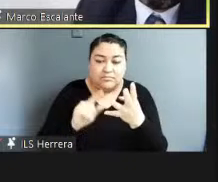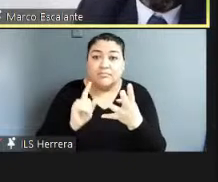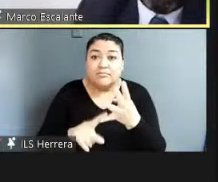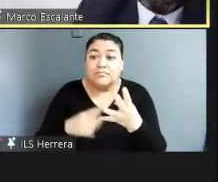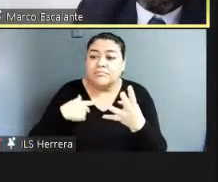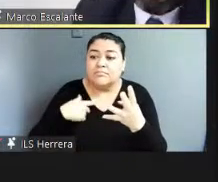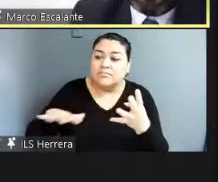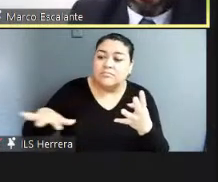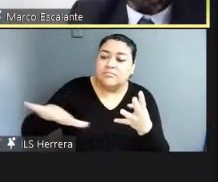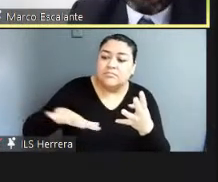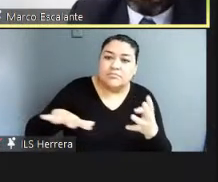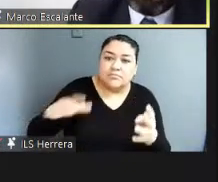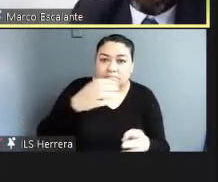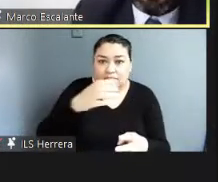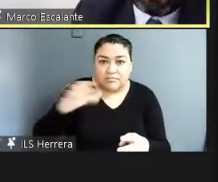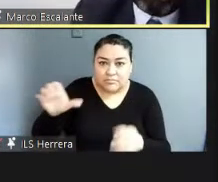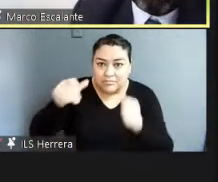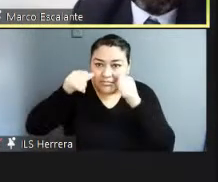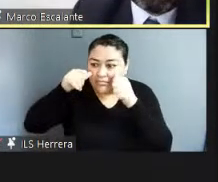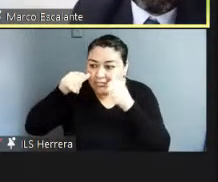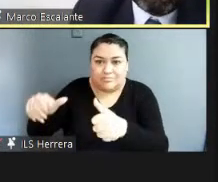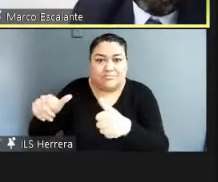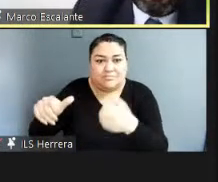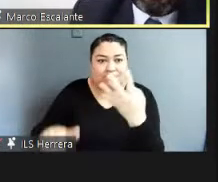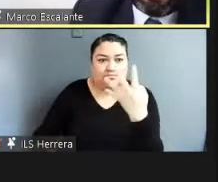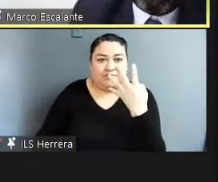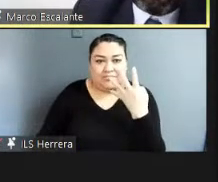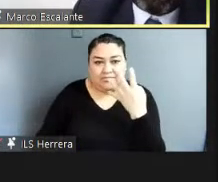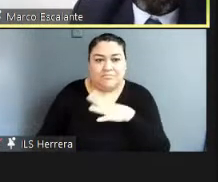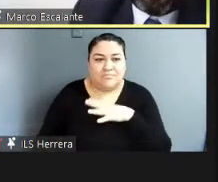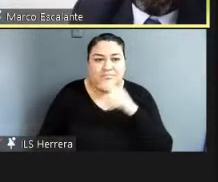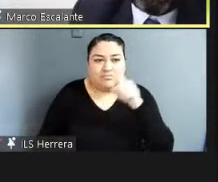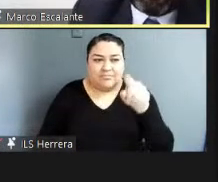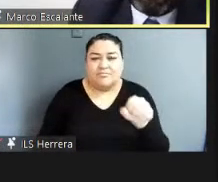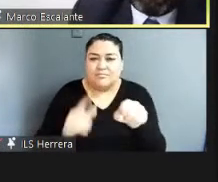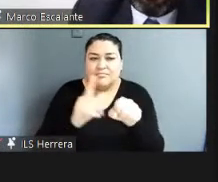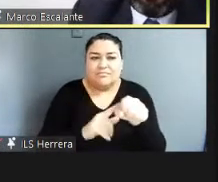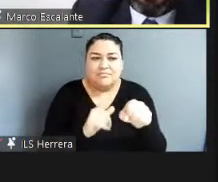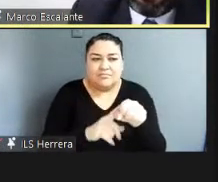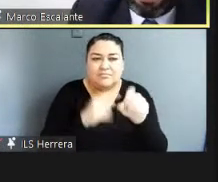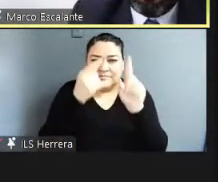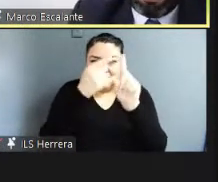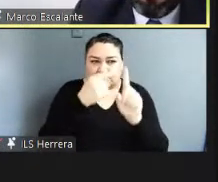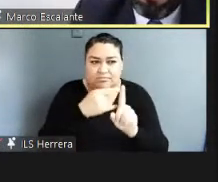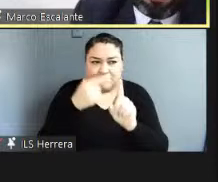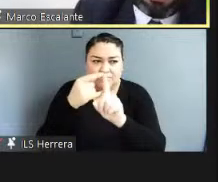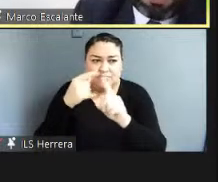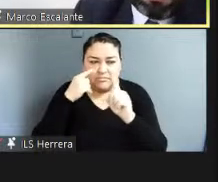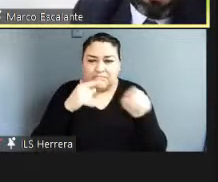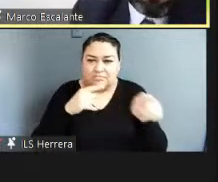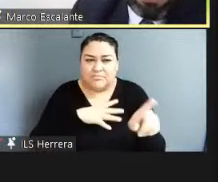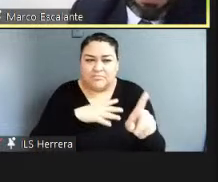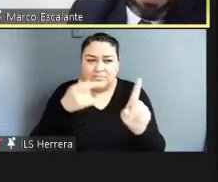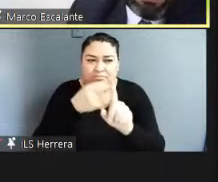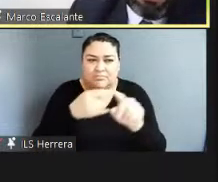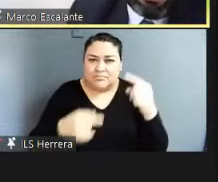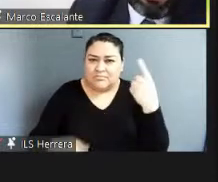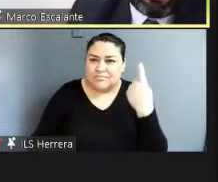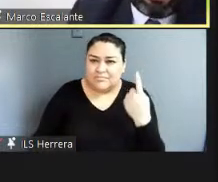ethics and professionalism, and mastery of community care. This color map,